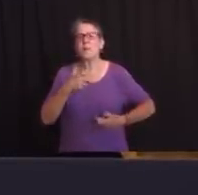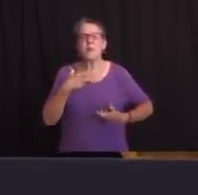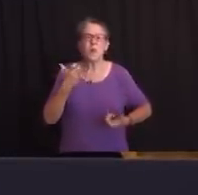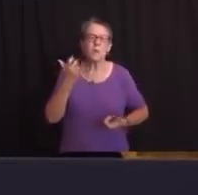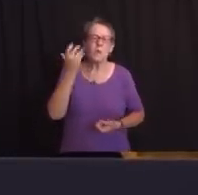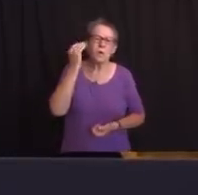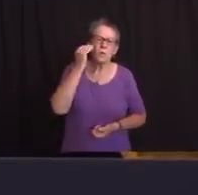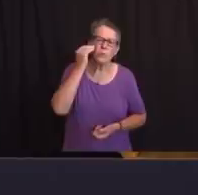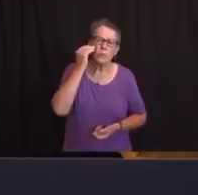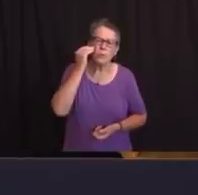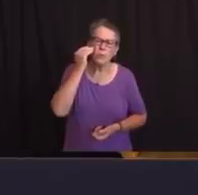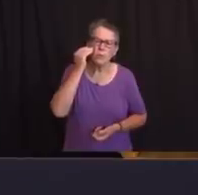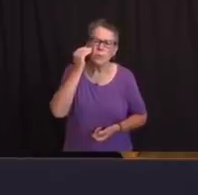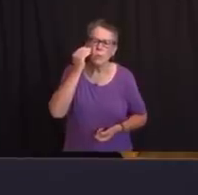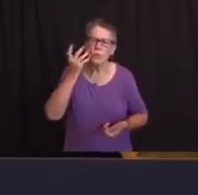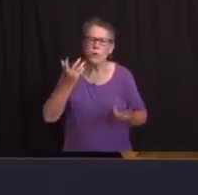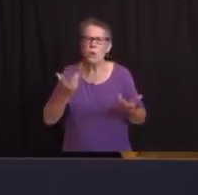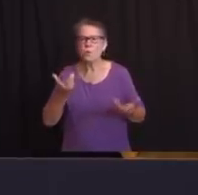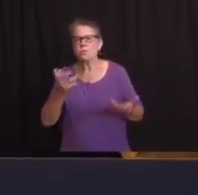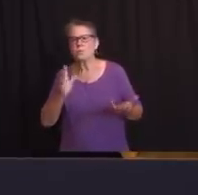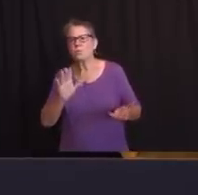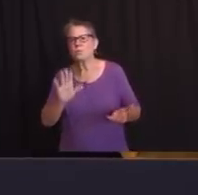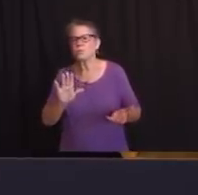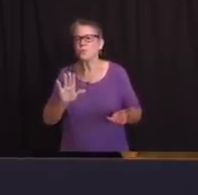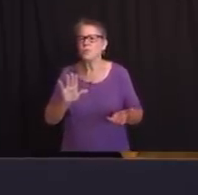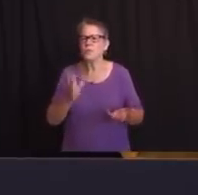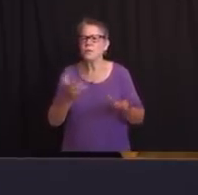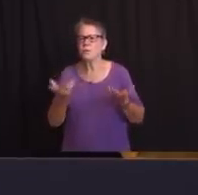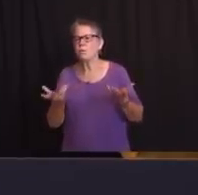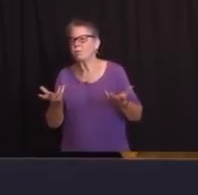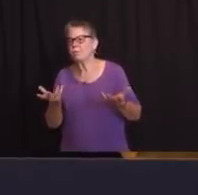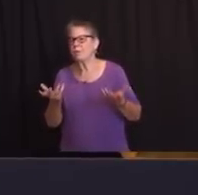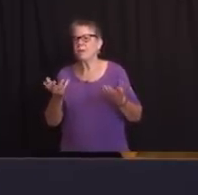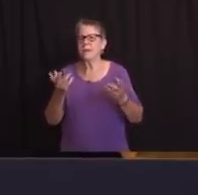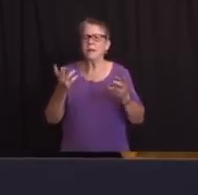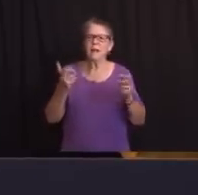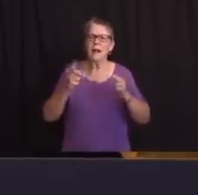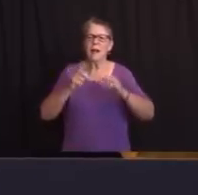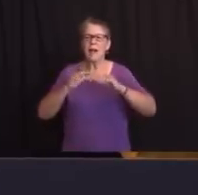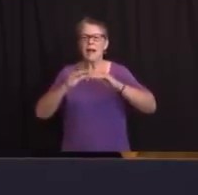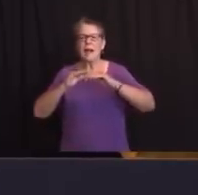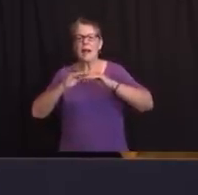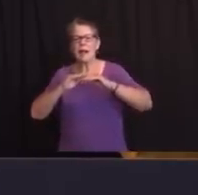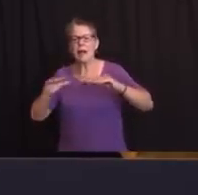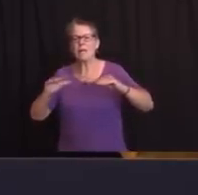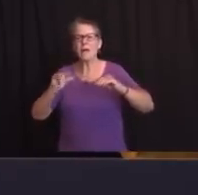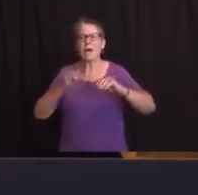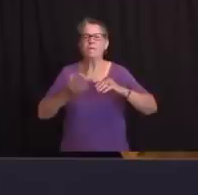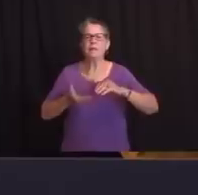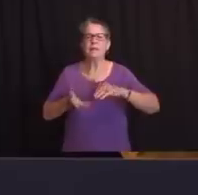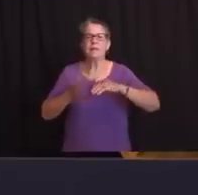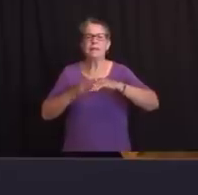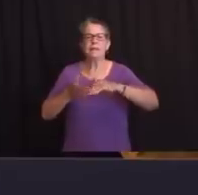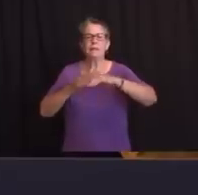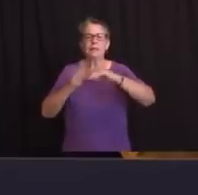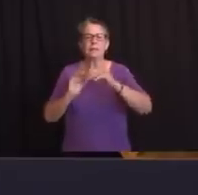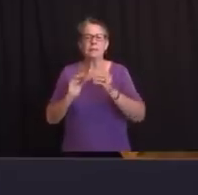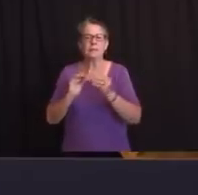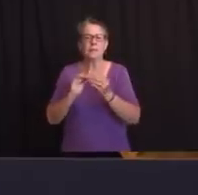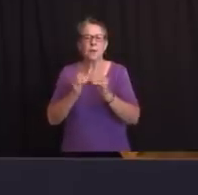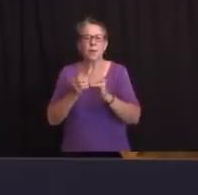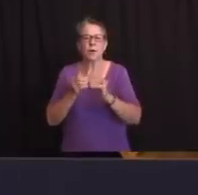in vaccinations in these settings that you would need to see to not make vaccinations a condition of